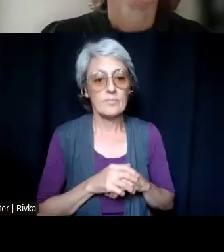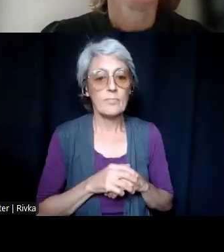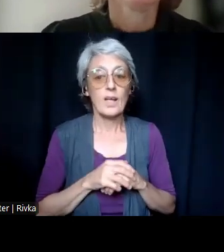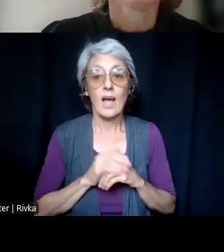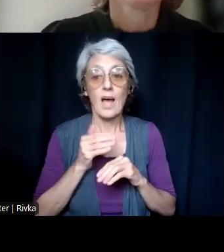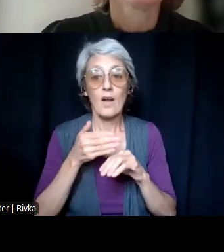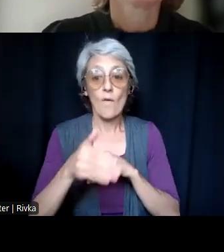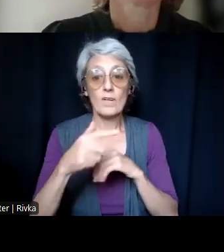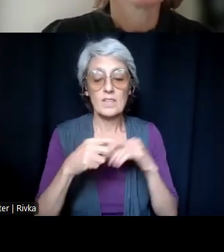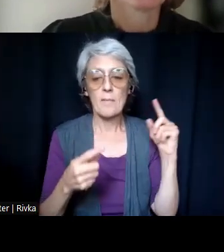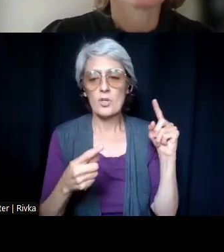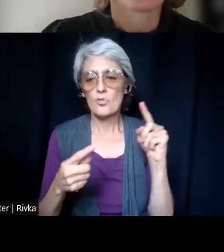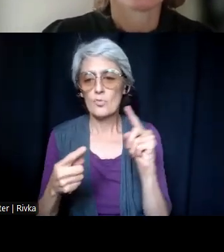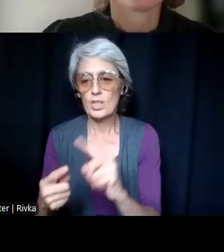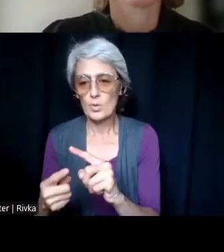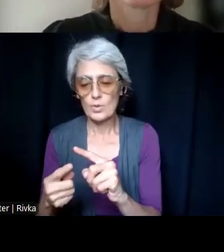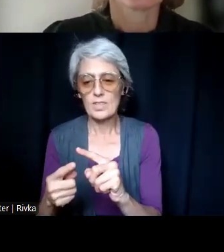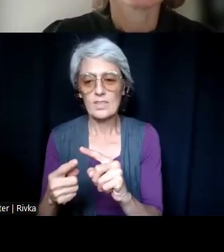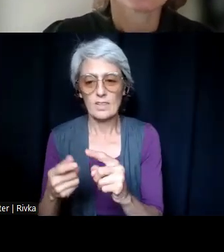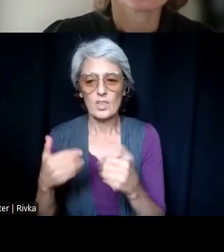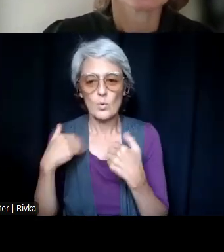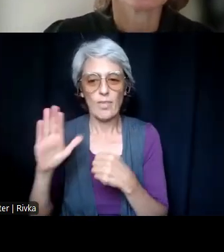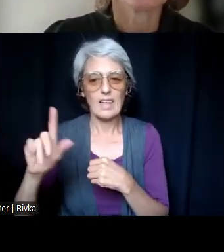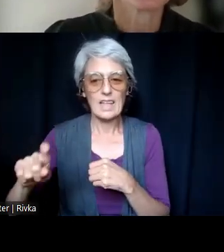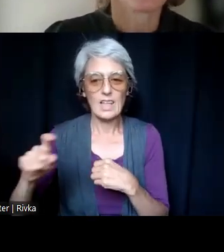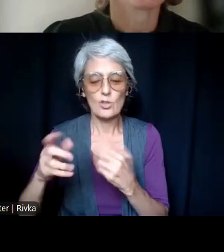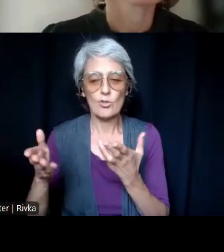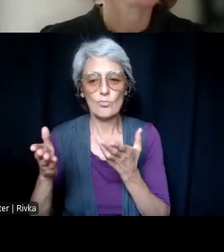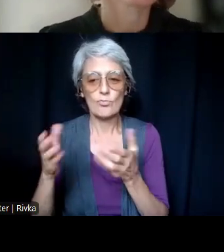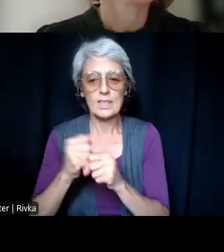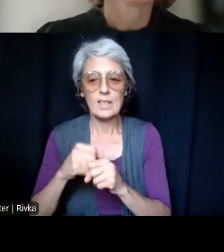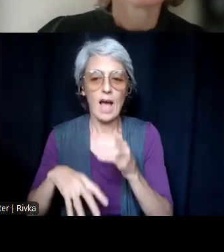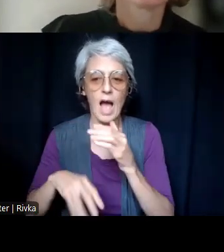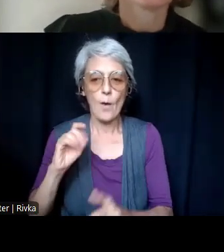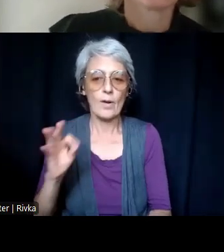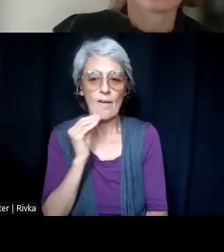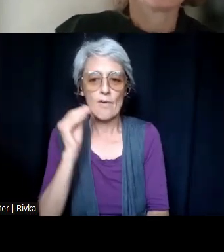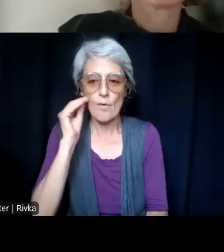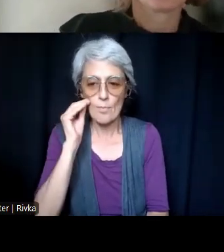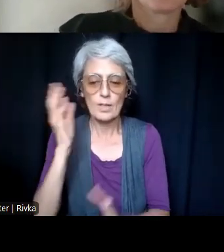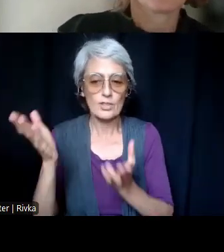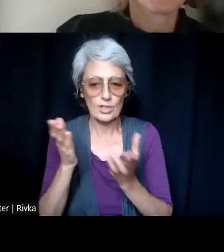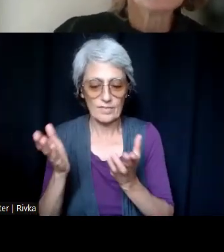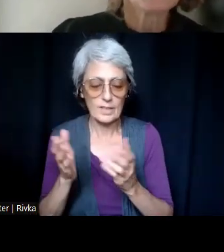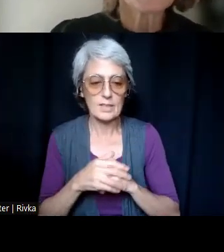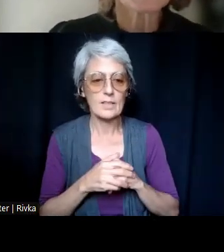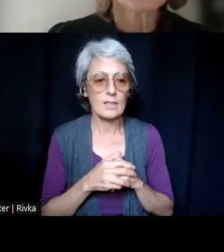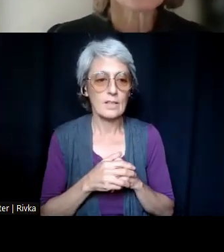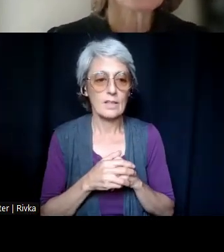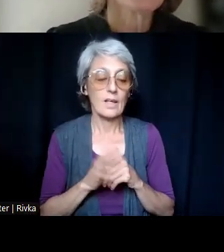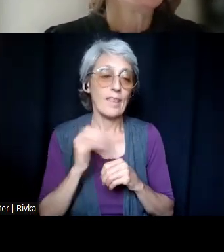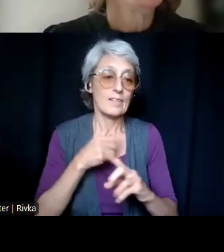for youth to receive those out-of-home services. So that was our goal for the program.